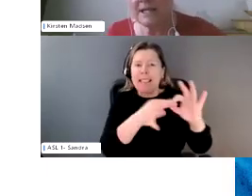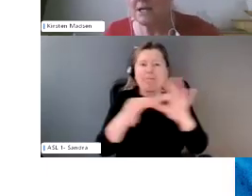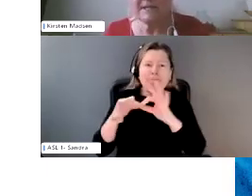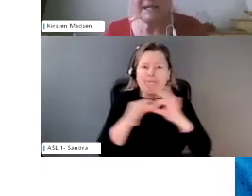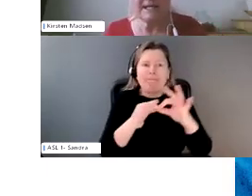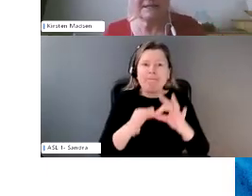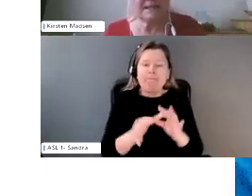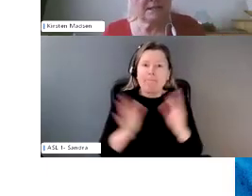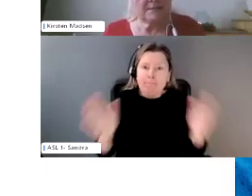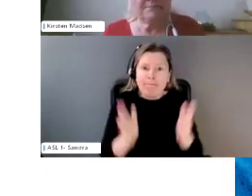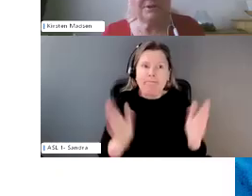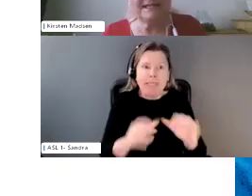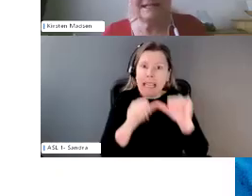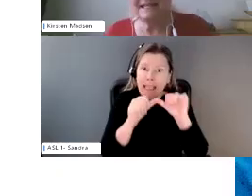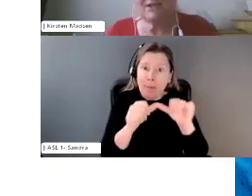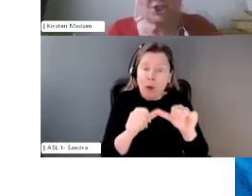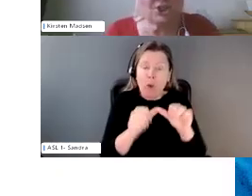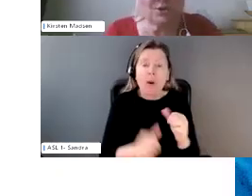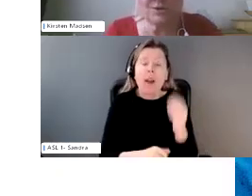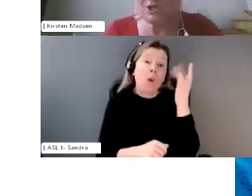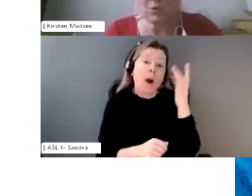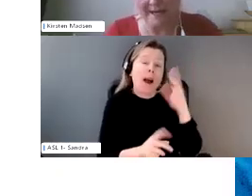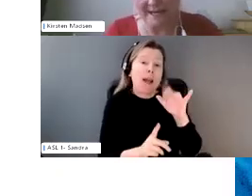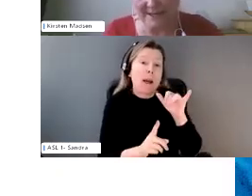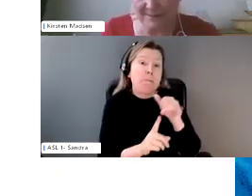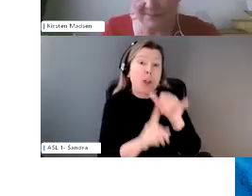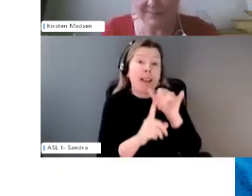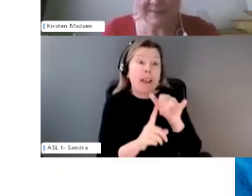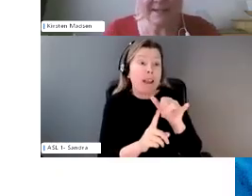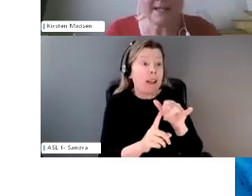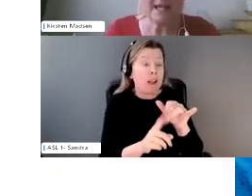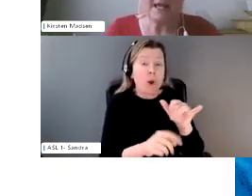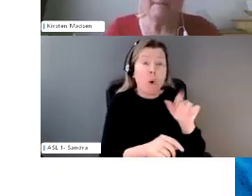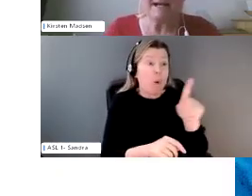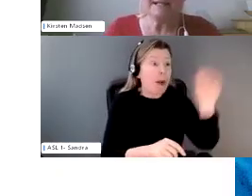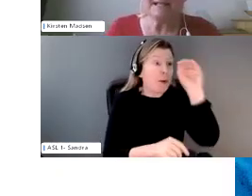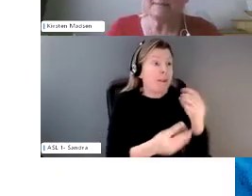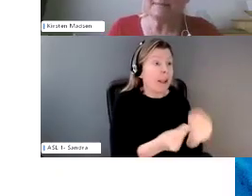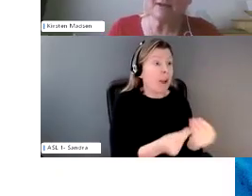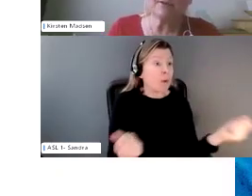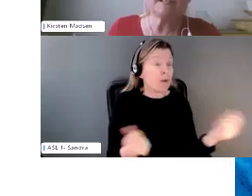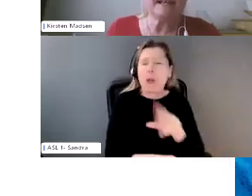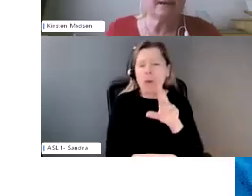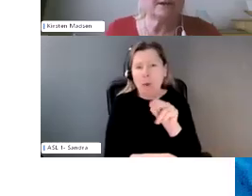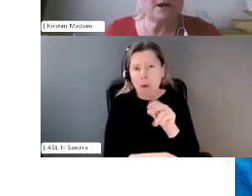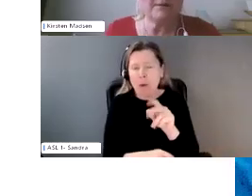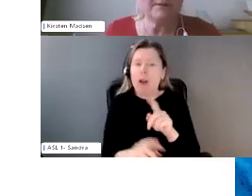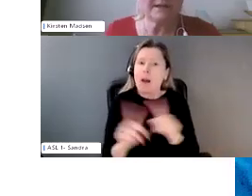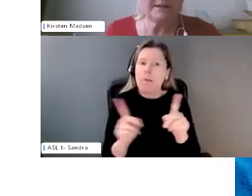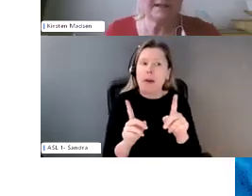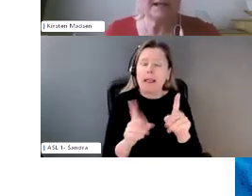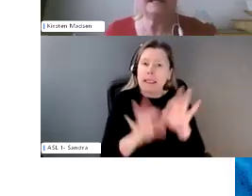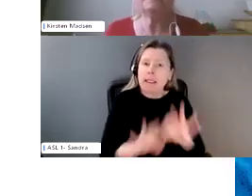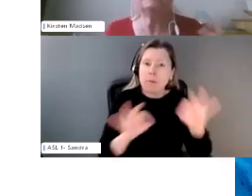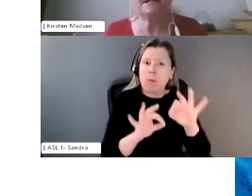going because bullying never goes away. But it's a matter of staying on top of